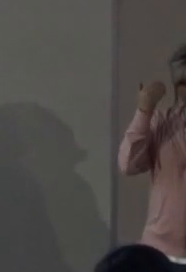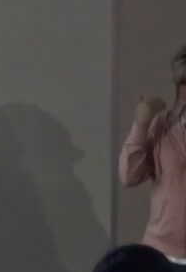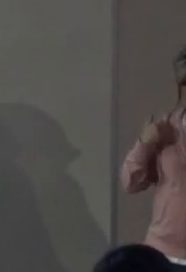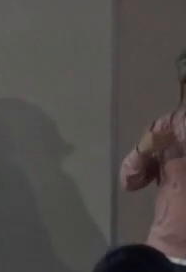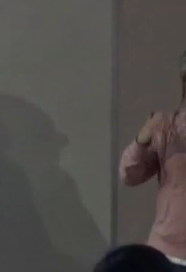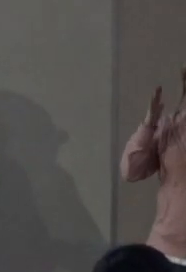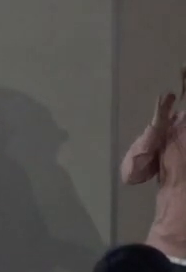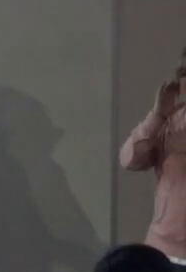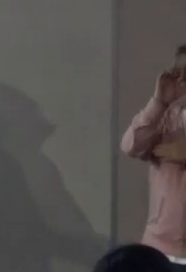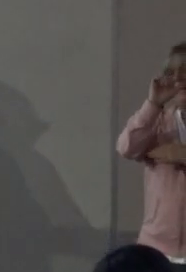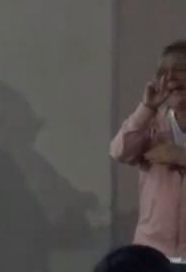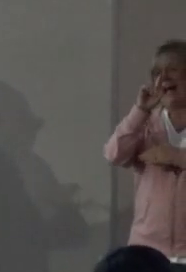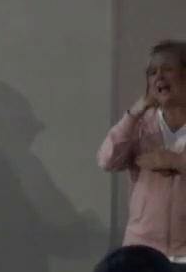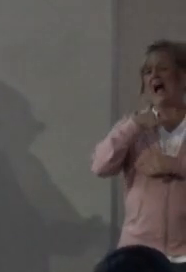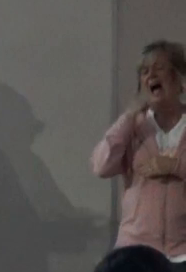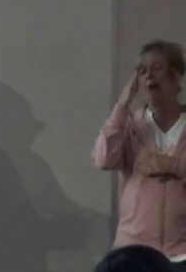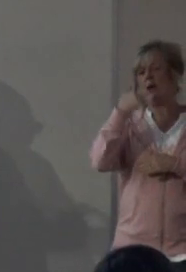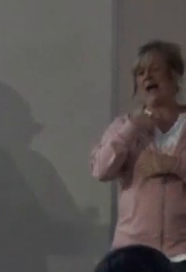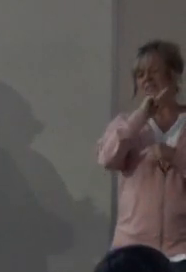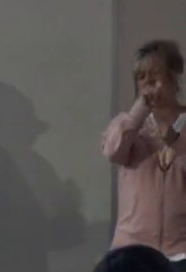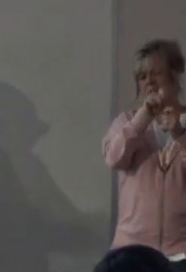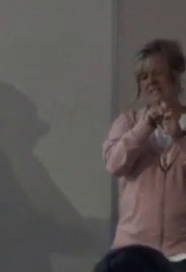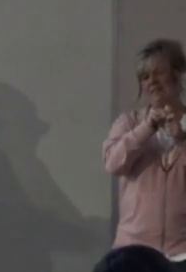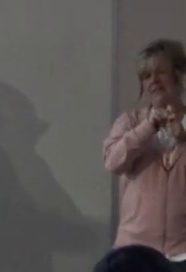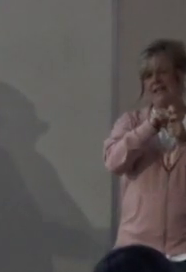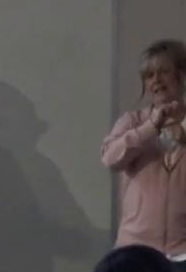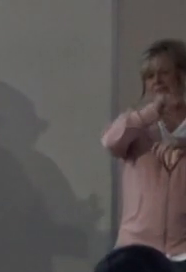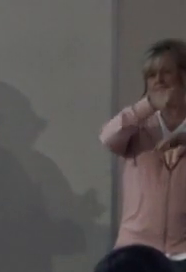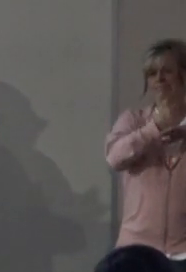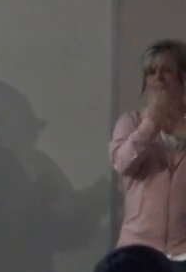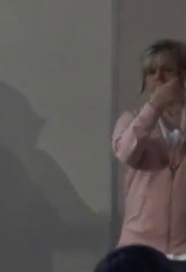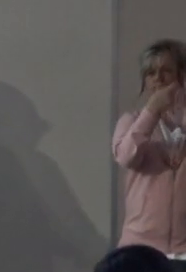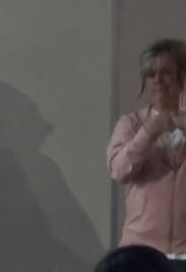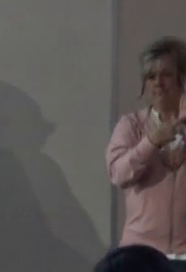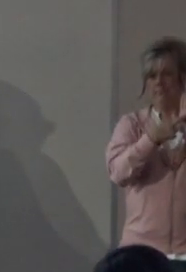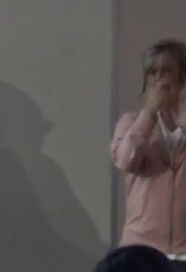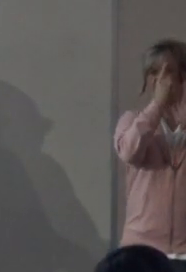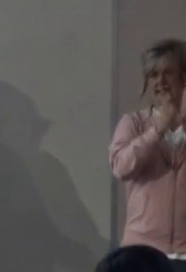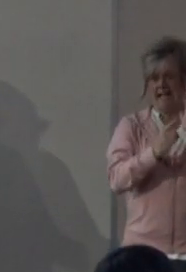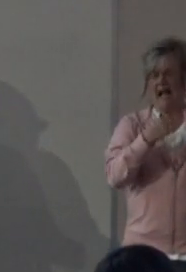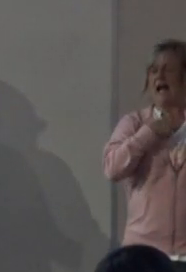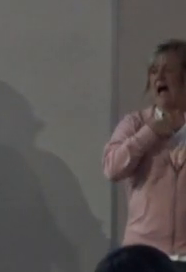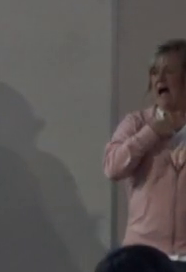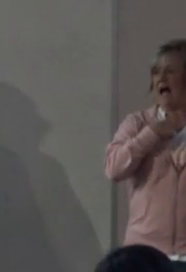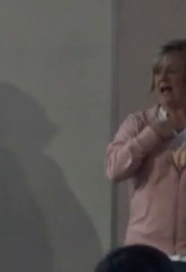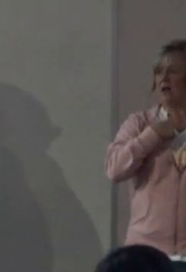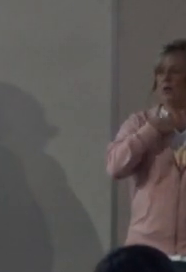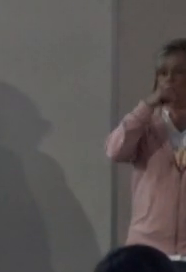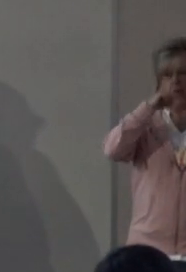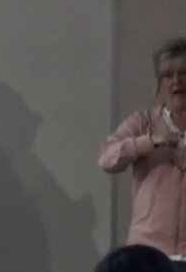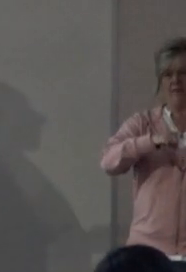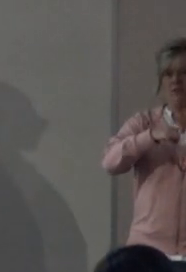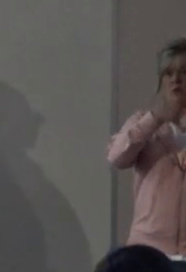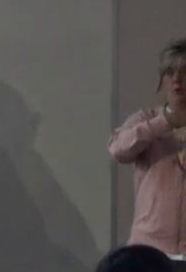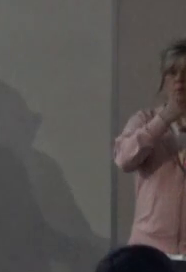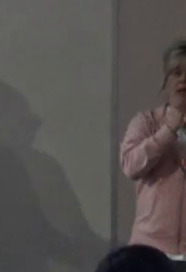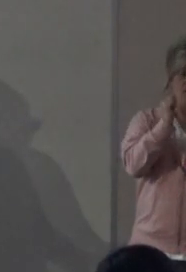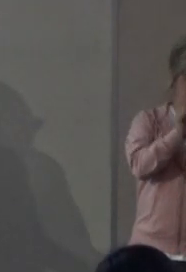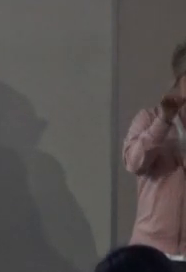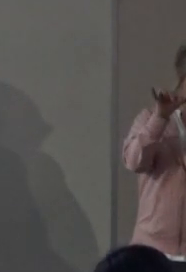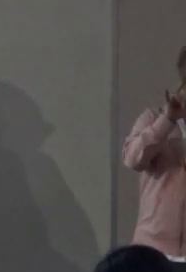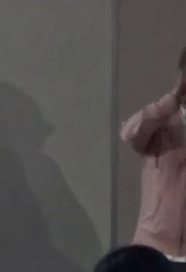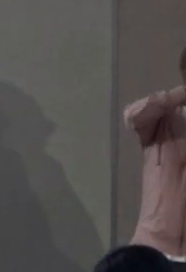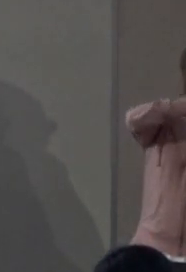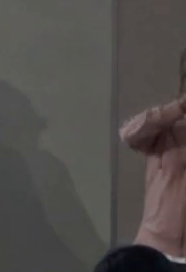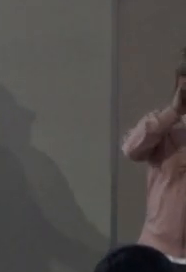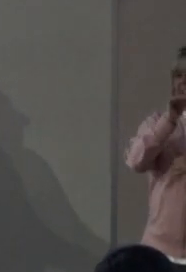like CAD, I would get like a specific set of rules and like a design that I would just have to recreate with measurements, and it